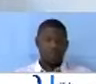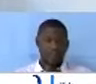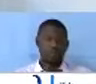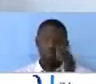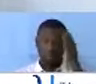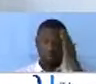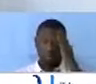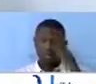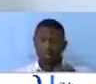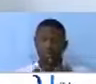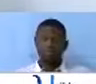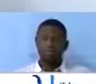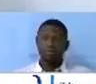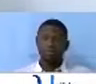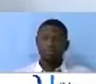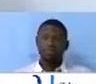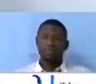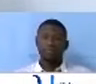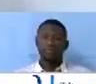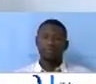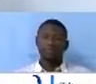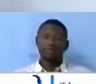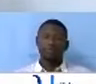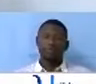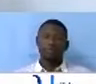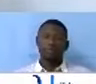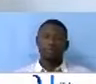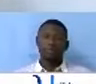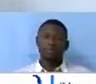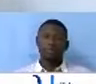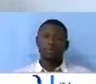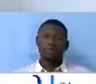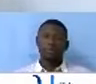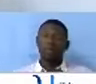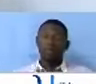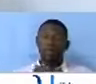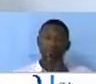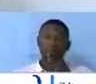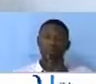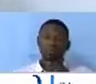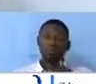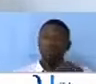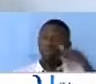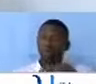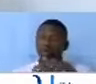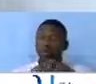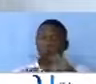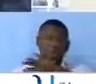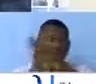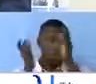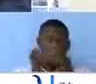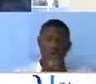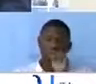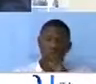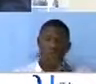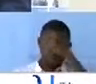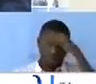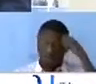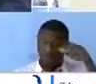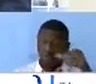metital. In fact, you have incriminated all your colleagues as complicit to torture.